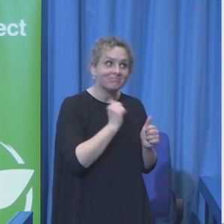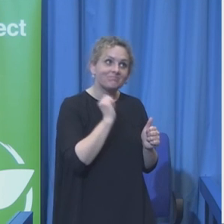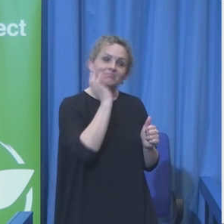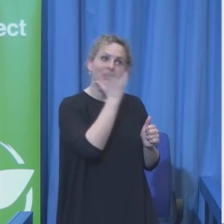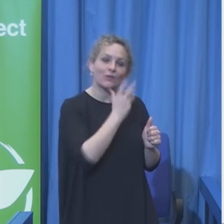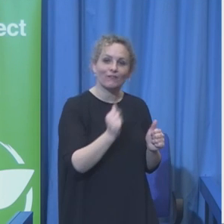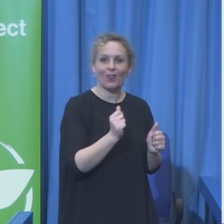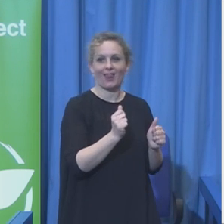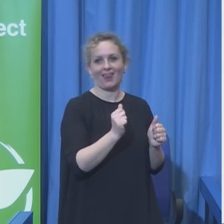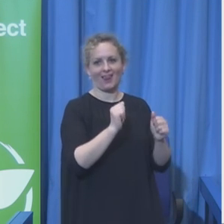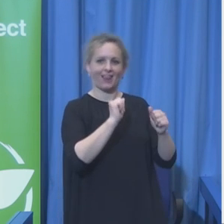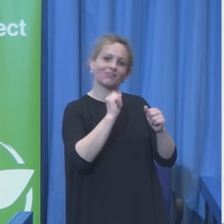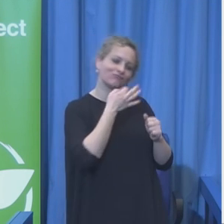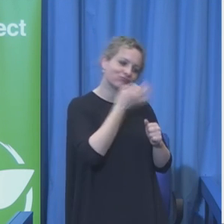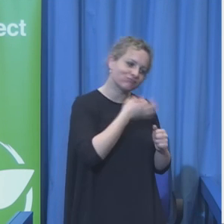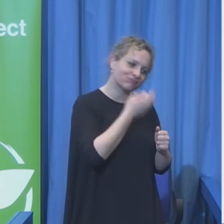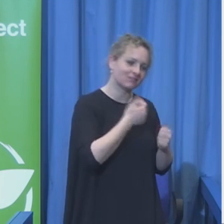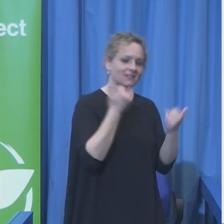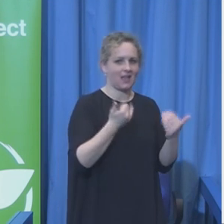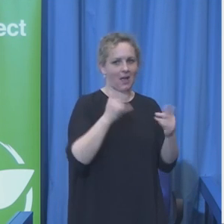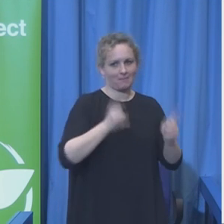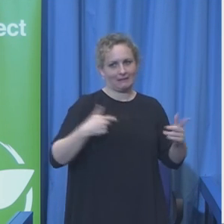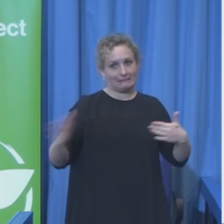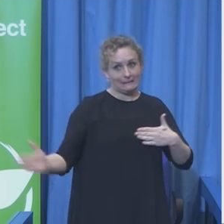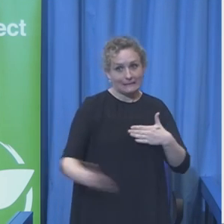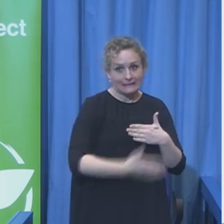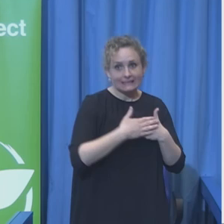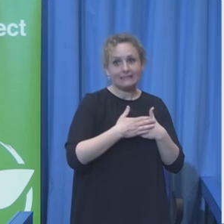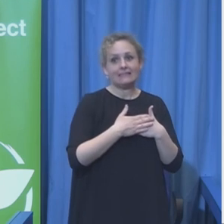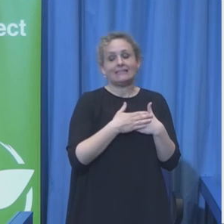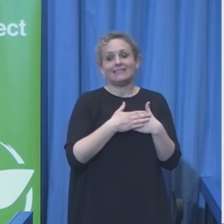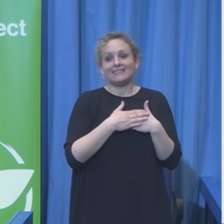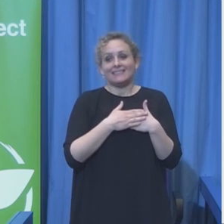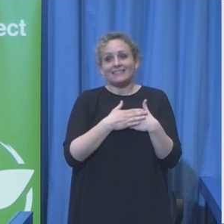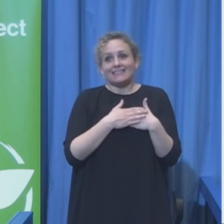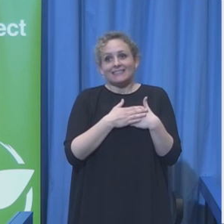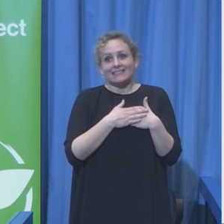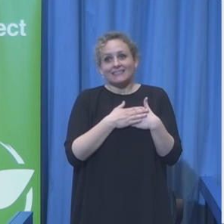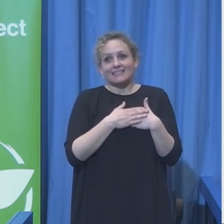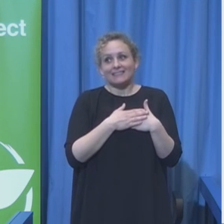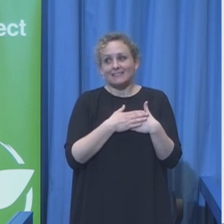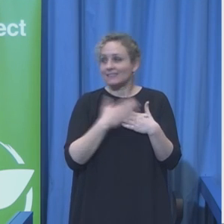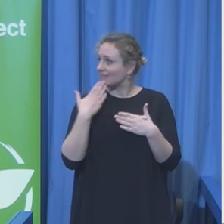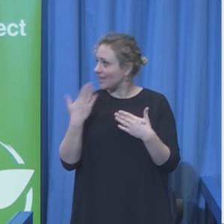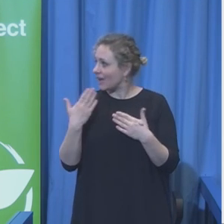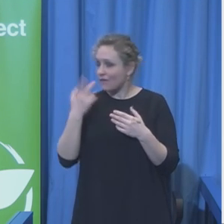action-oriented optimism, I would say. So thank you to all the co-panelists. I think they deserve another round of applause. And also thank you for the audience. Yeah.